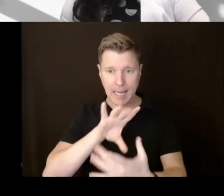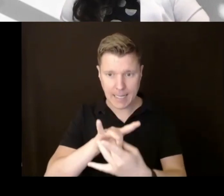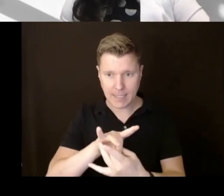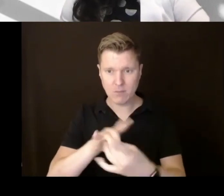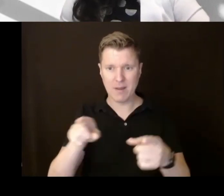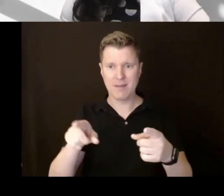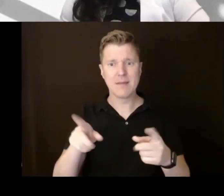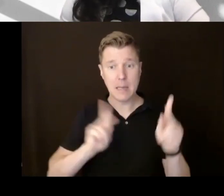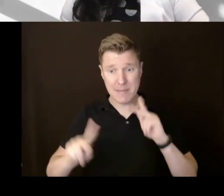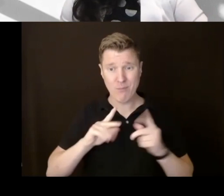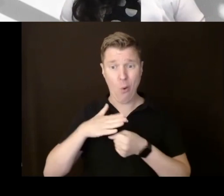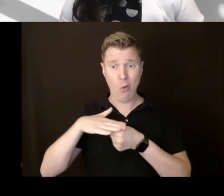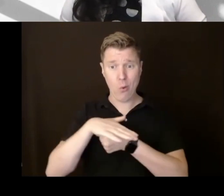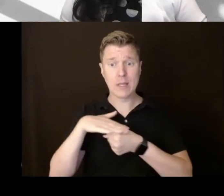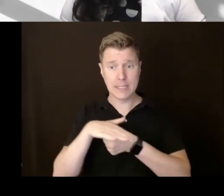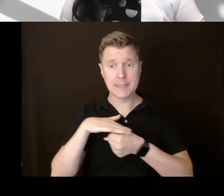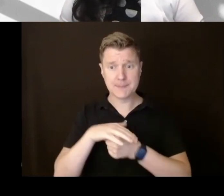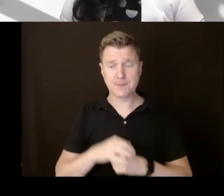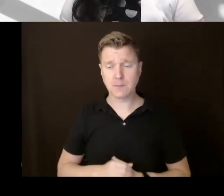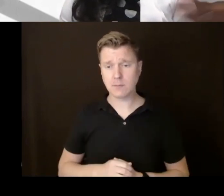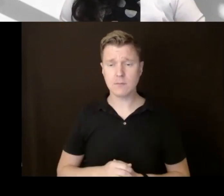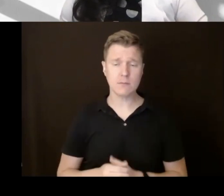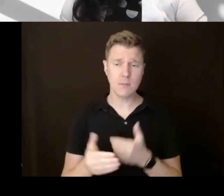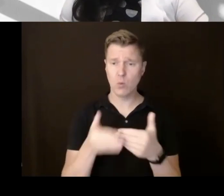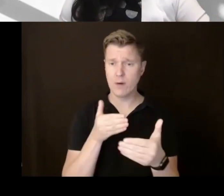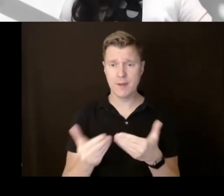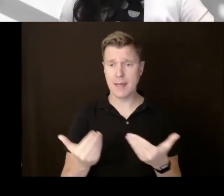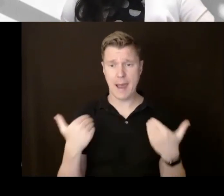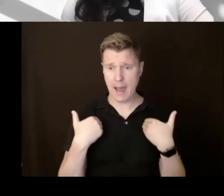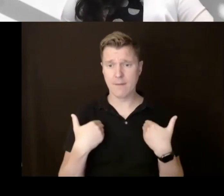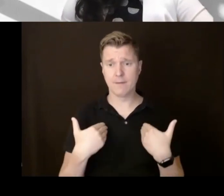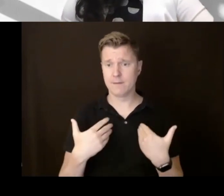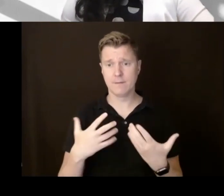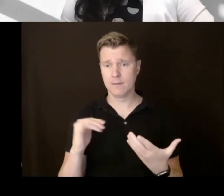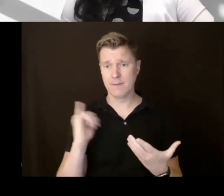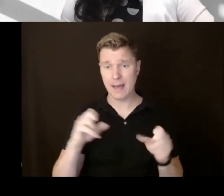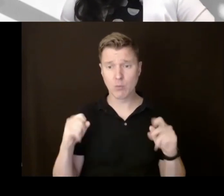in their local communities. So wherever they may have an outlet, right?